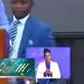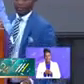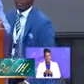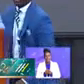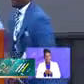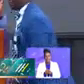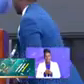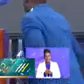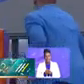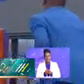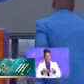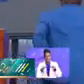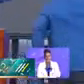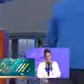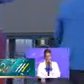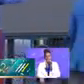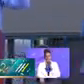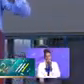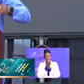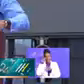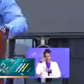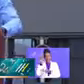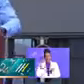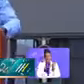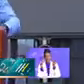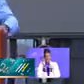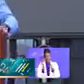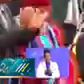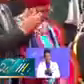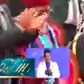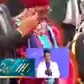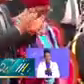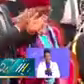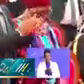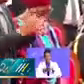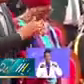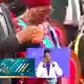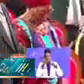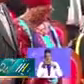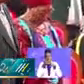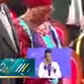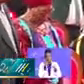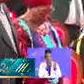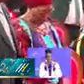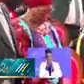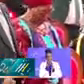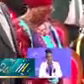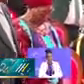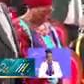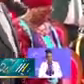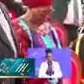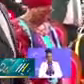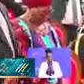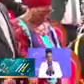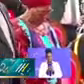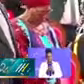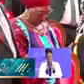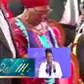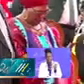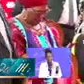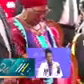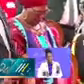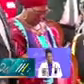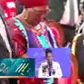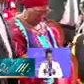Sego let's give it up for Jesus let's celebrate the king of kings the Lord